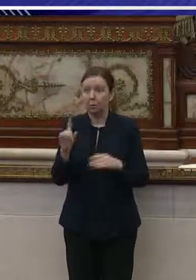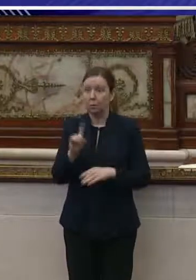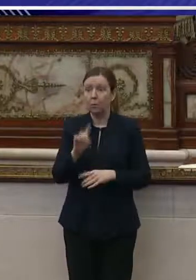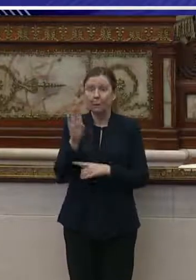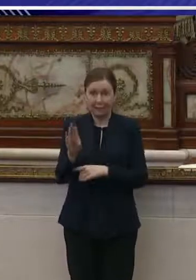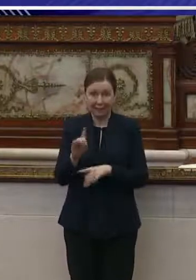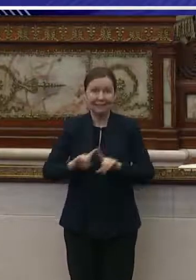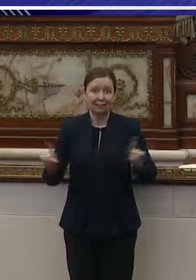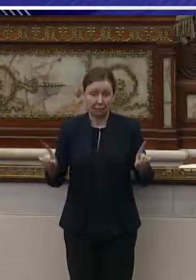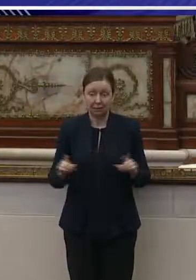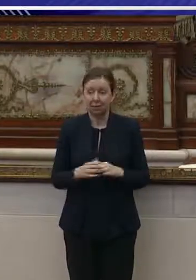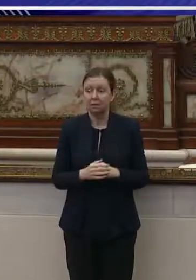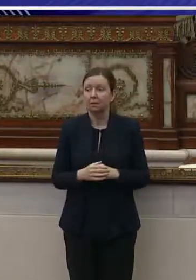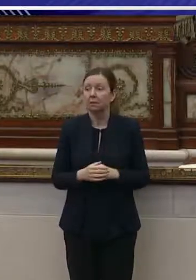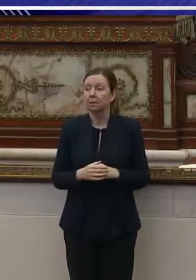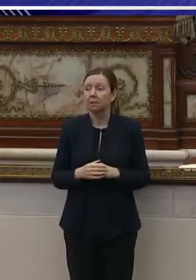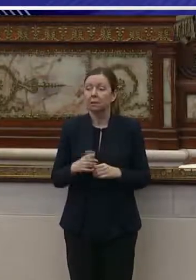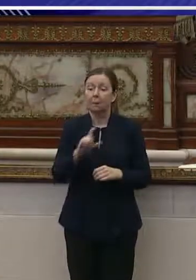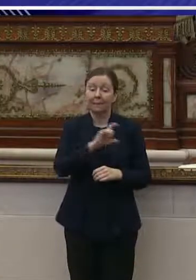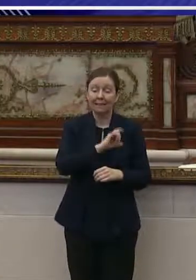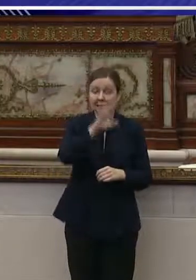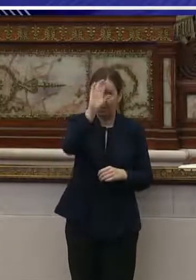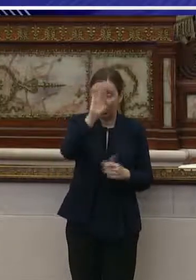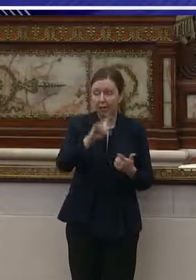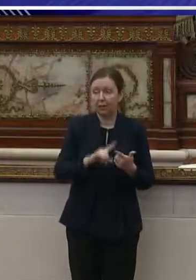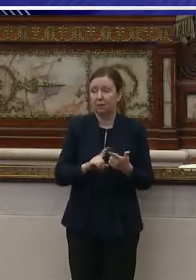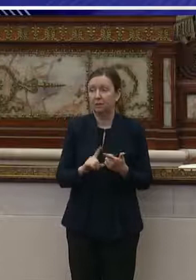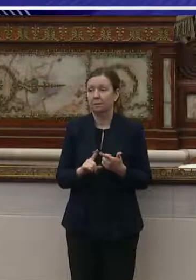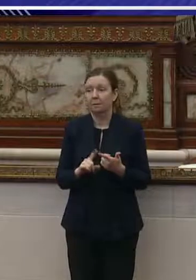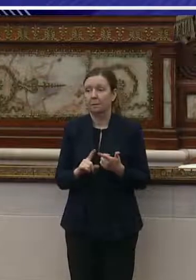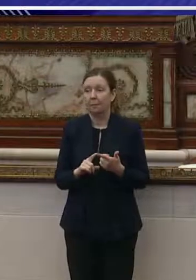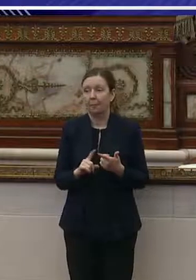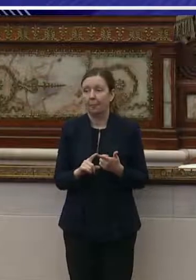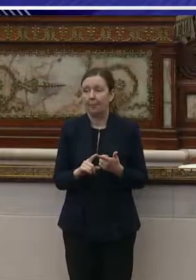quite different. So as I said, we have police and fire, and we've got